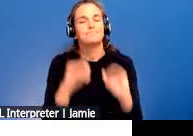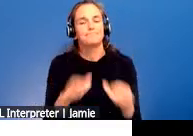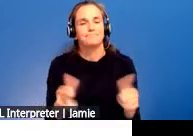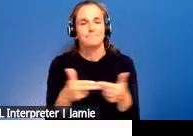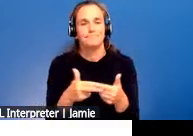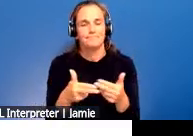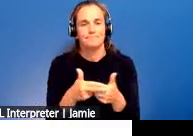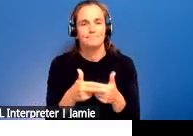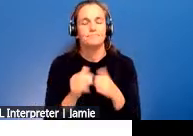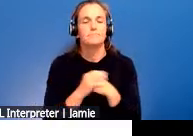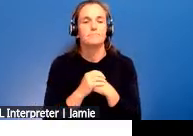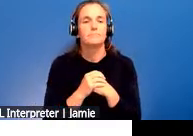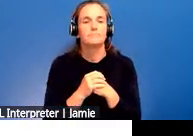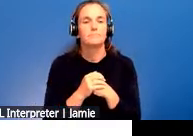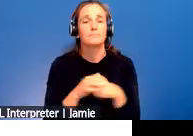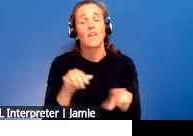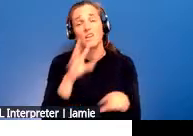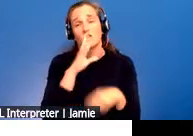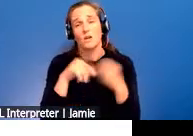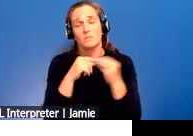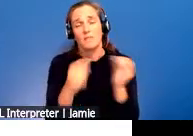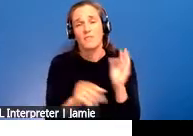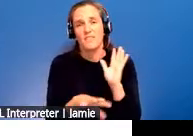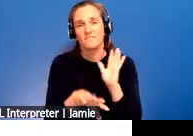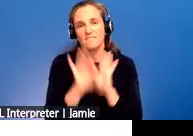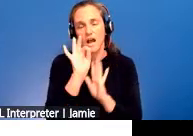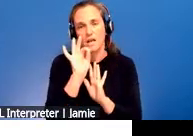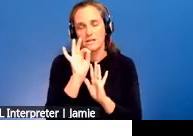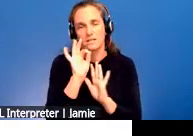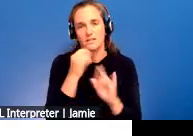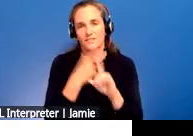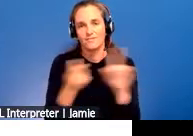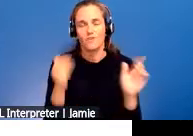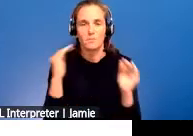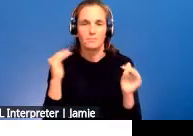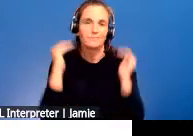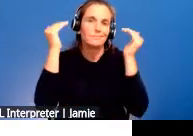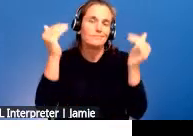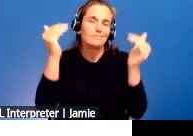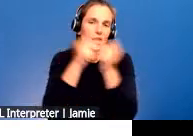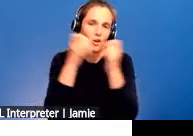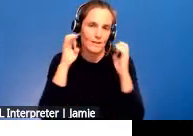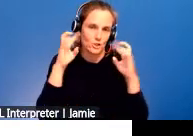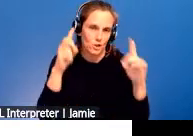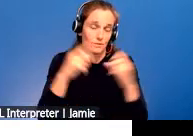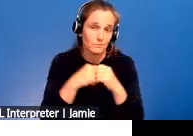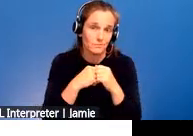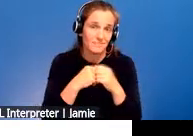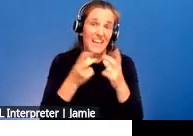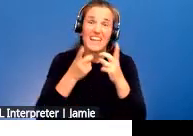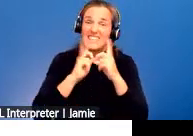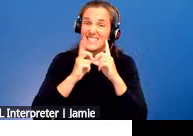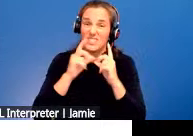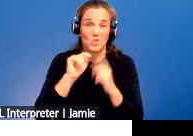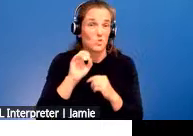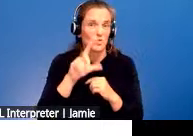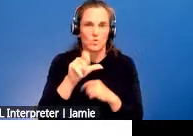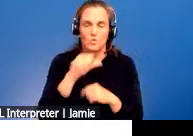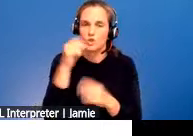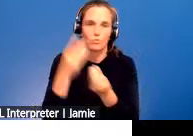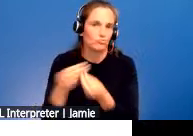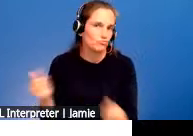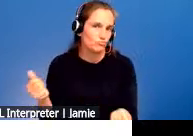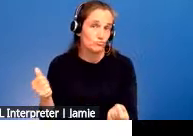bit about the findings with regard to higher education, because the digital tools definitely do not go away. And in fact, in